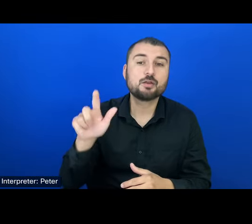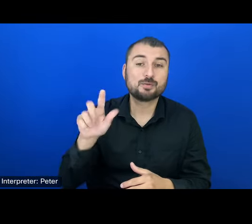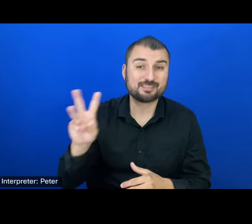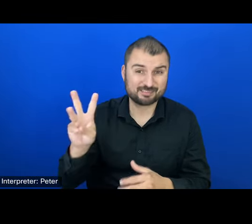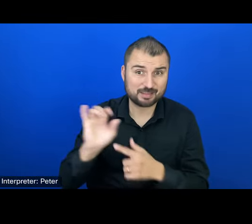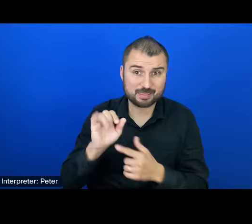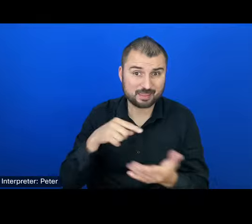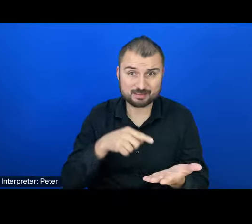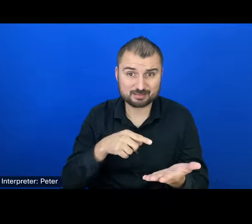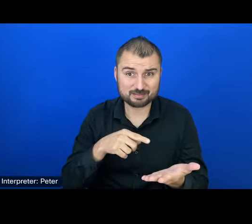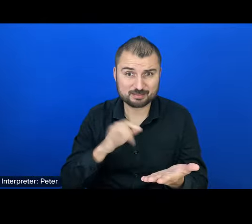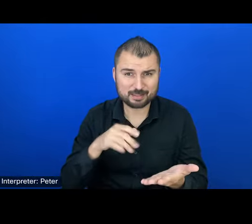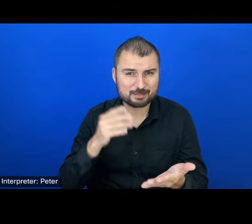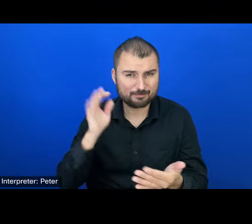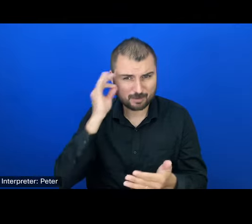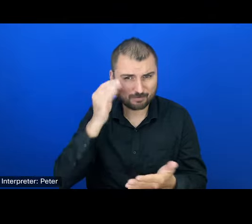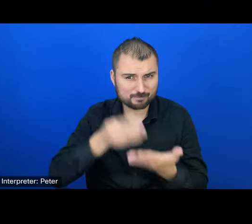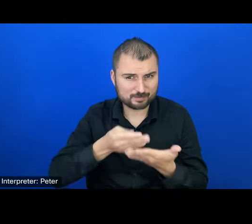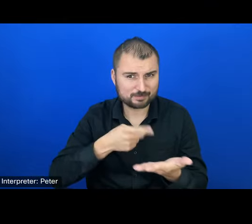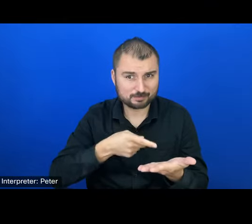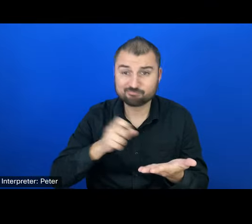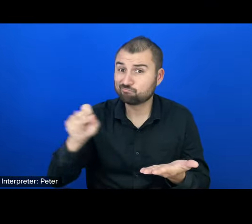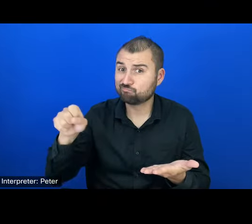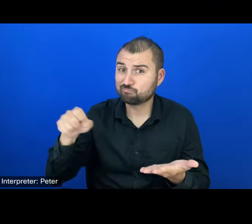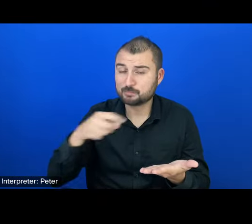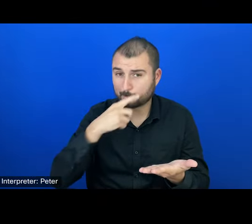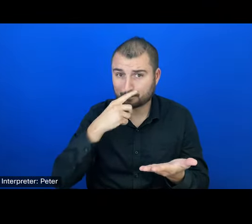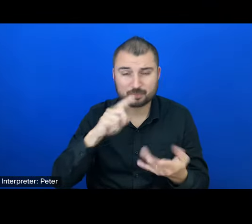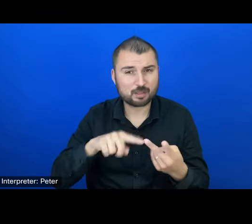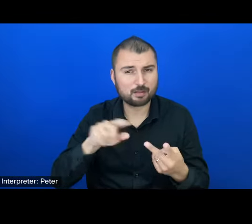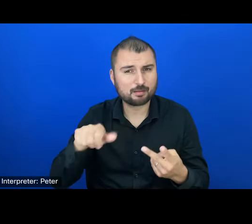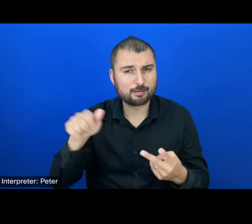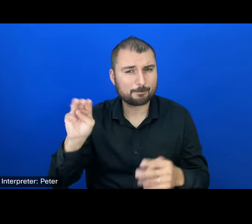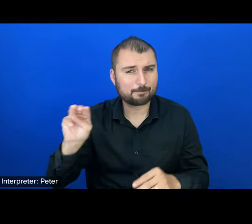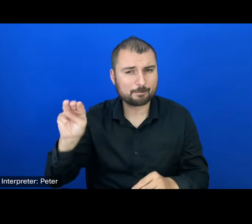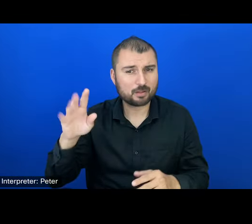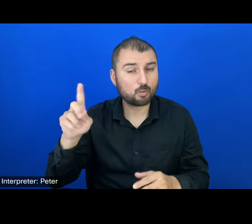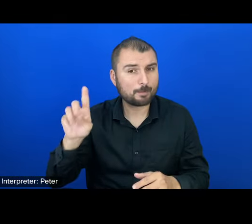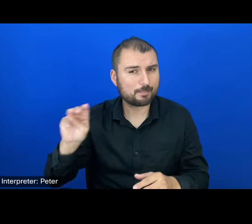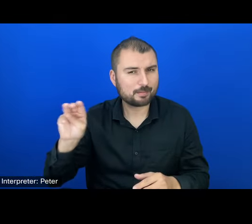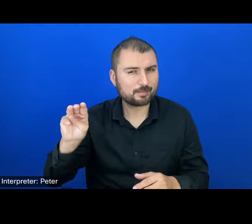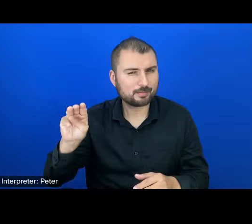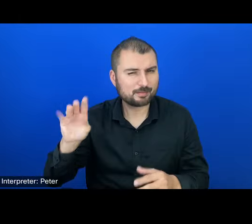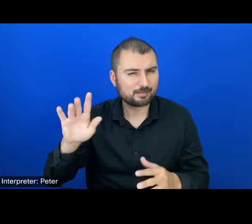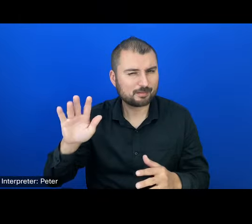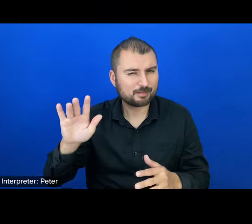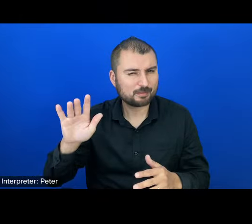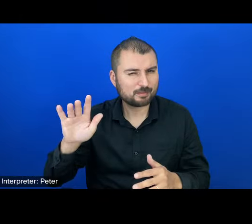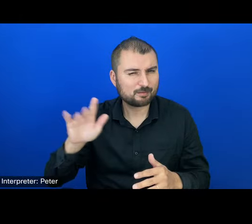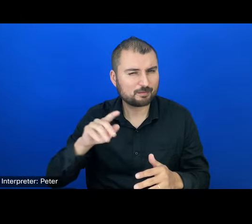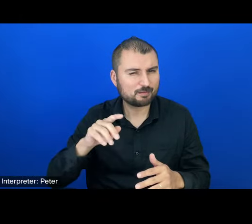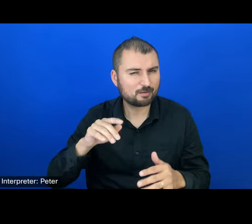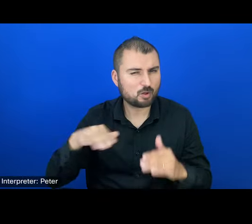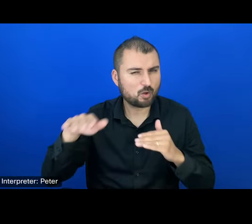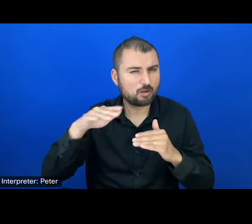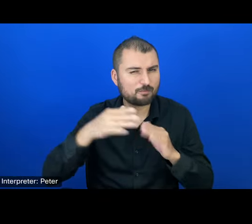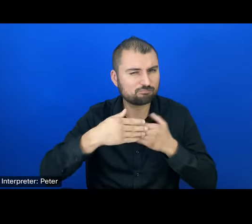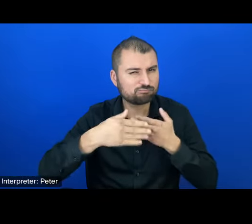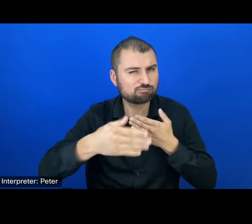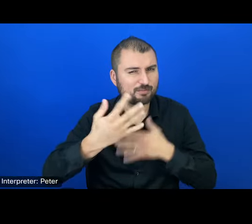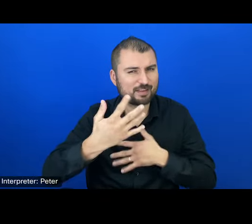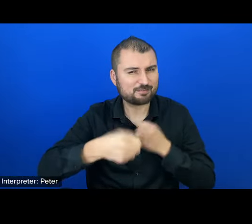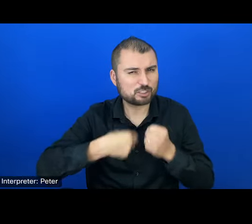funds? Yes, sir. Okay, and then the other million over that 5-year span